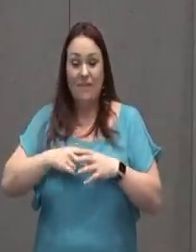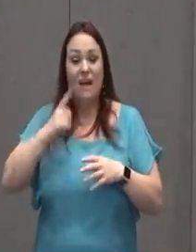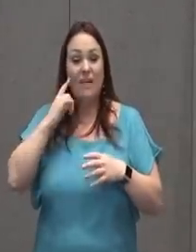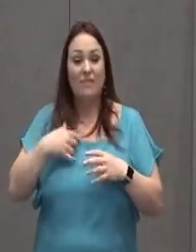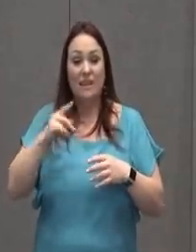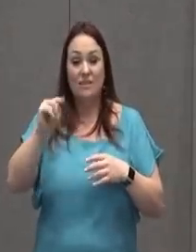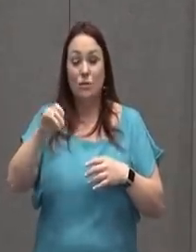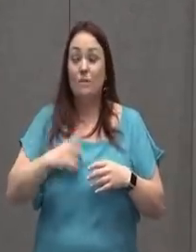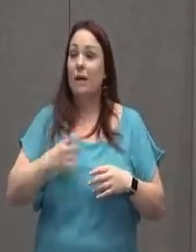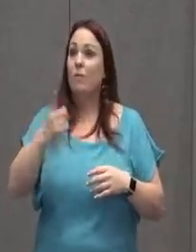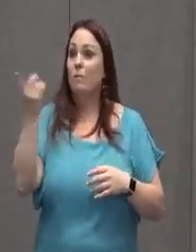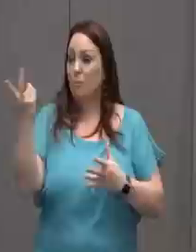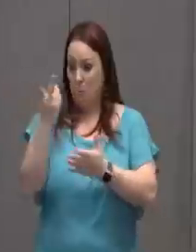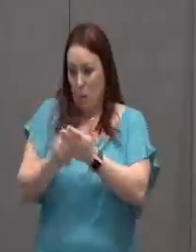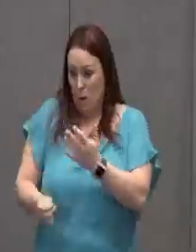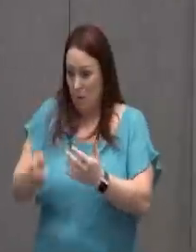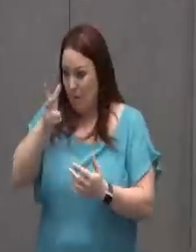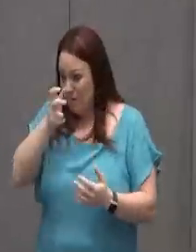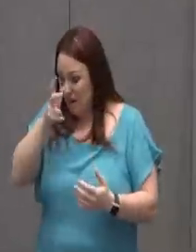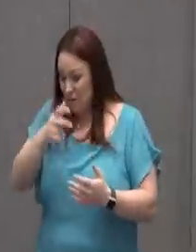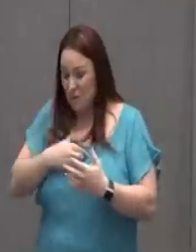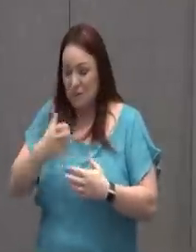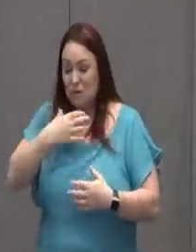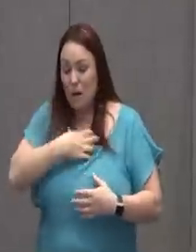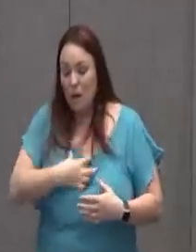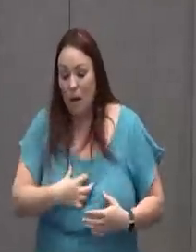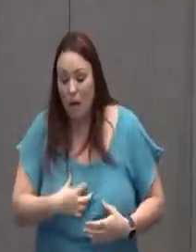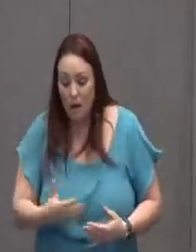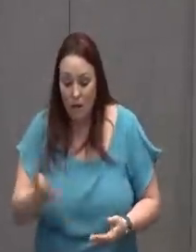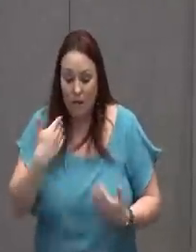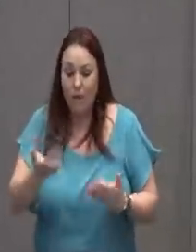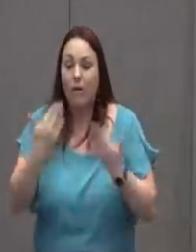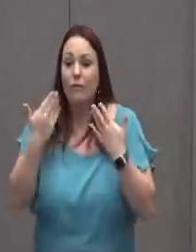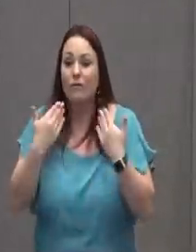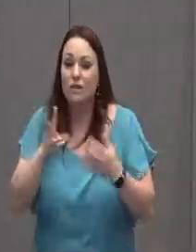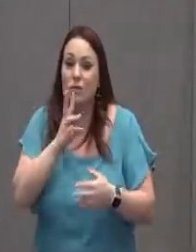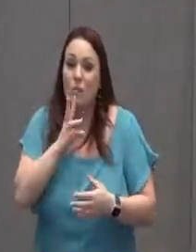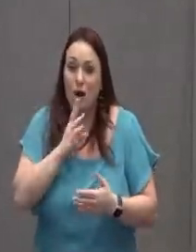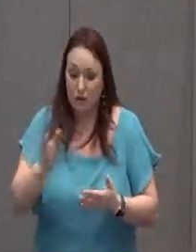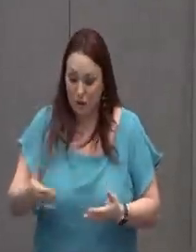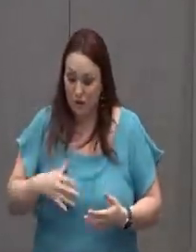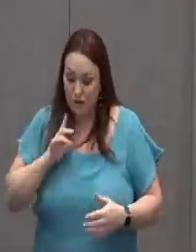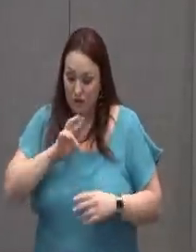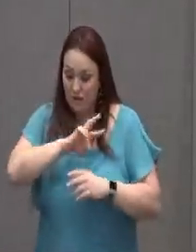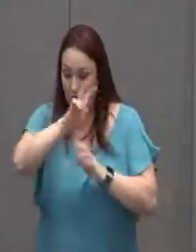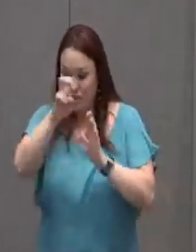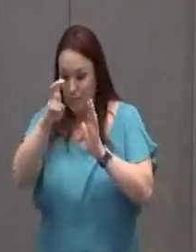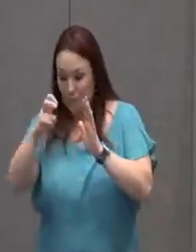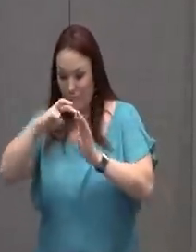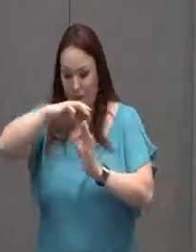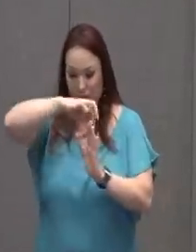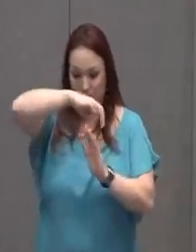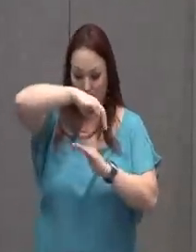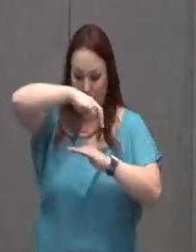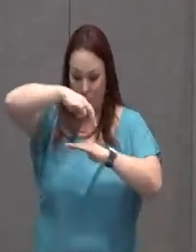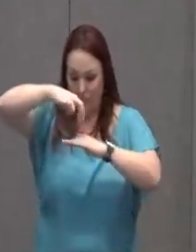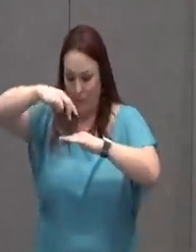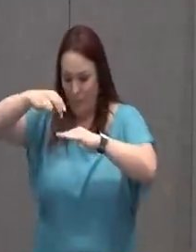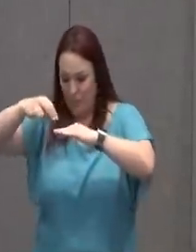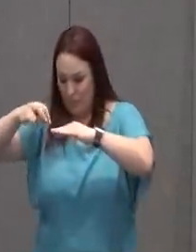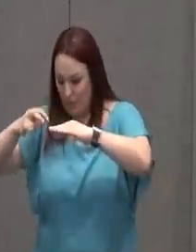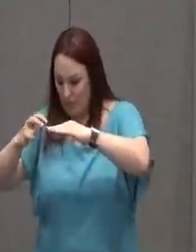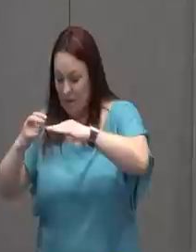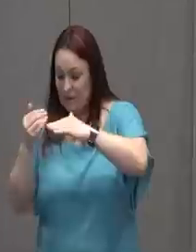and longed to dip their feverish heads into the refreshing water. They quickly climbed along the tube. As they